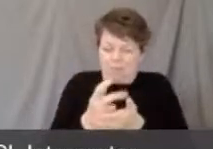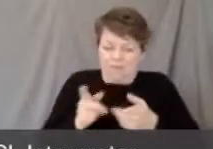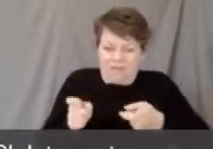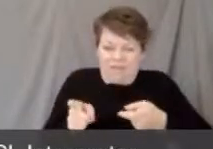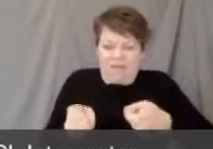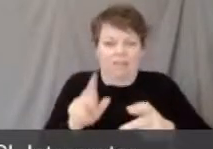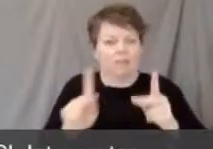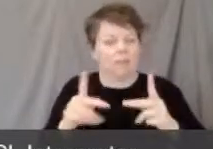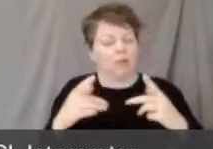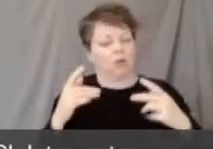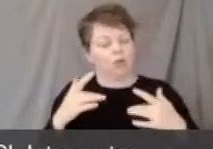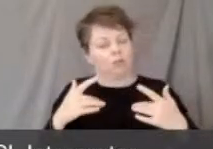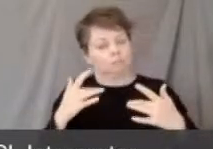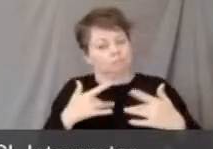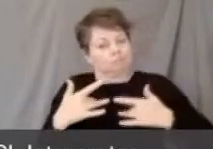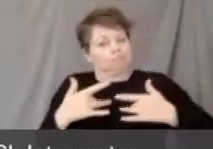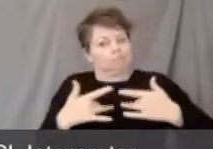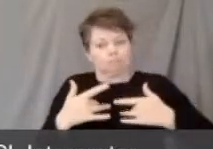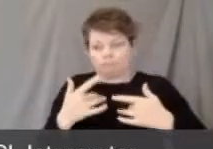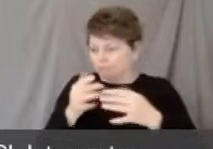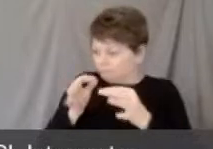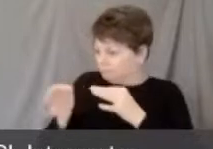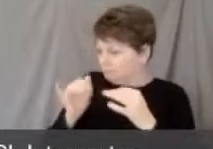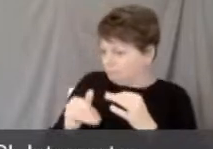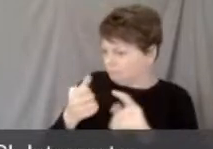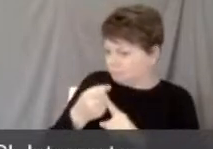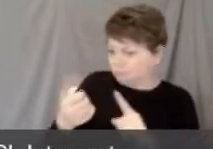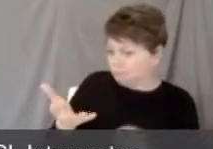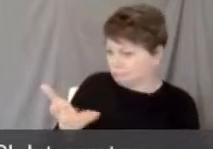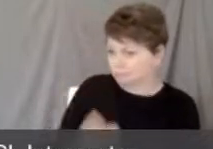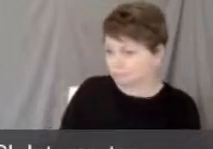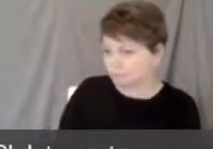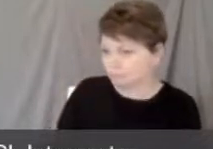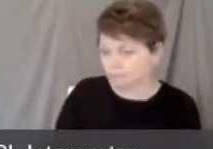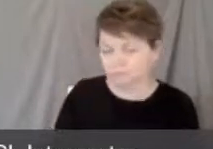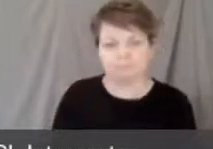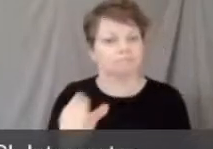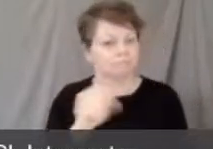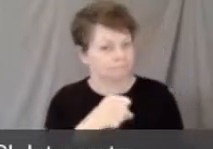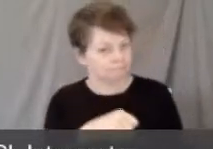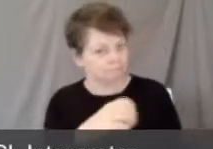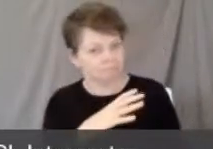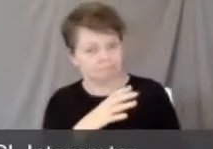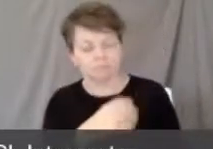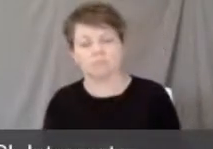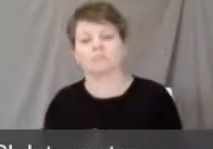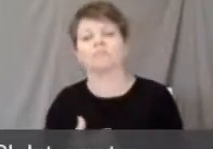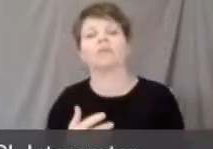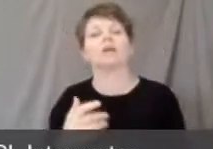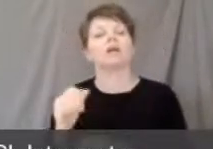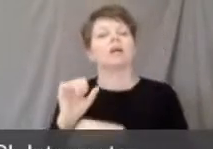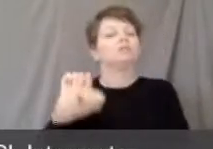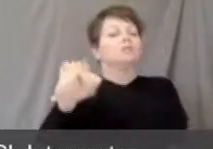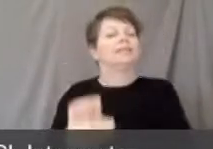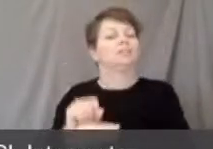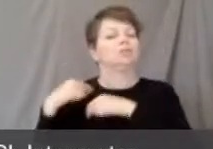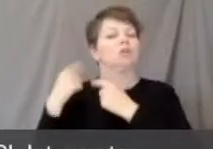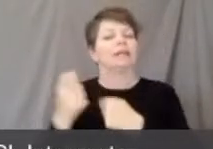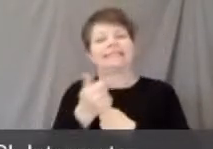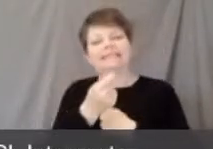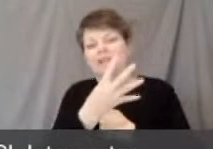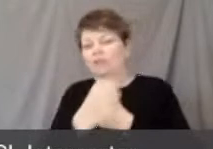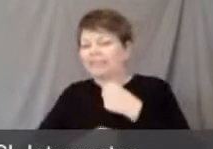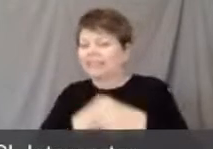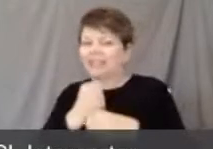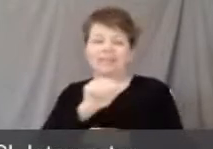quickly and just a little bit about that process? Absolutely. So normal kind of traditional timeline can be years,